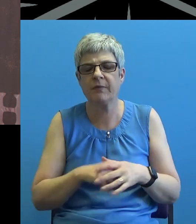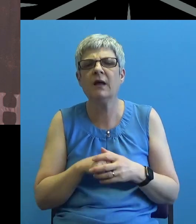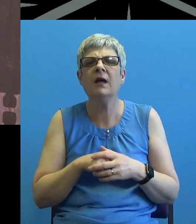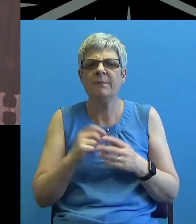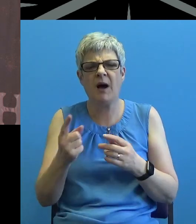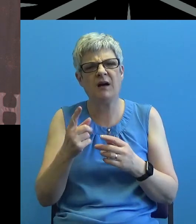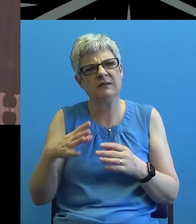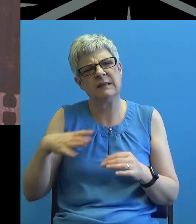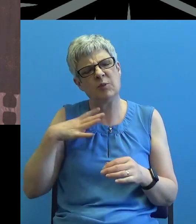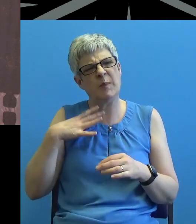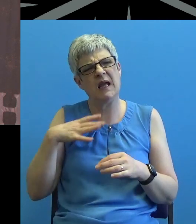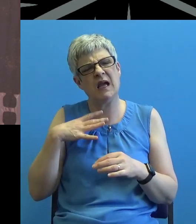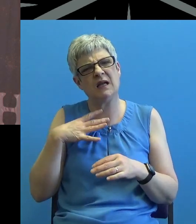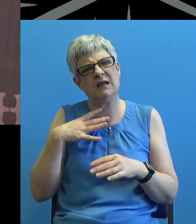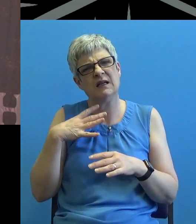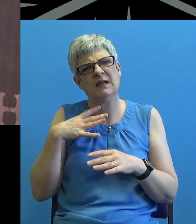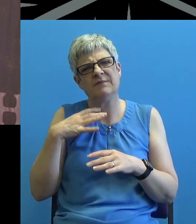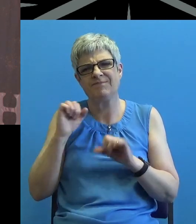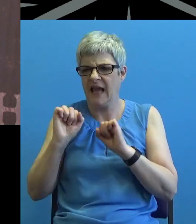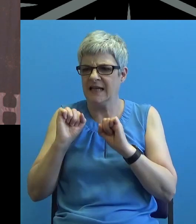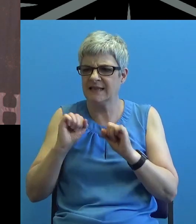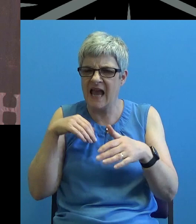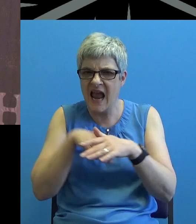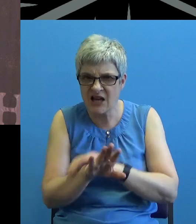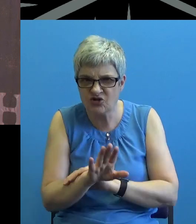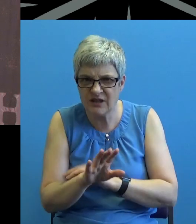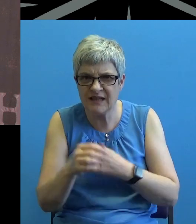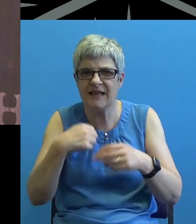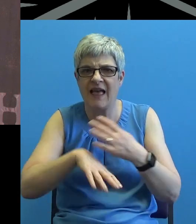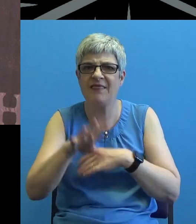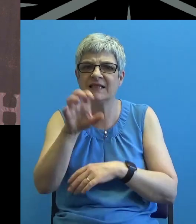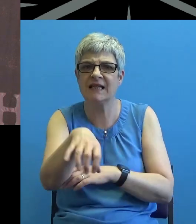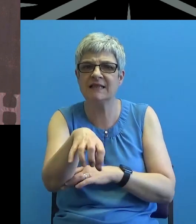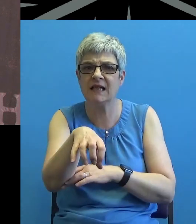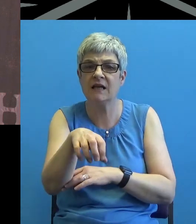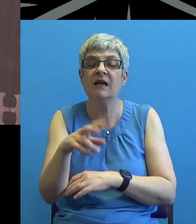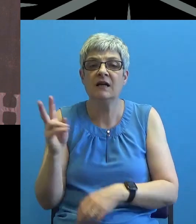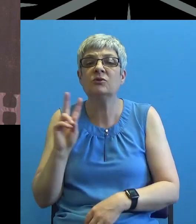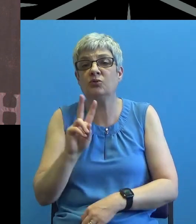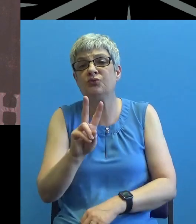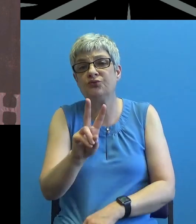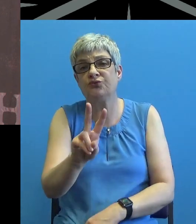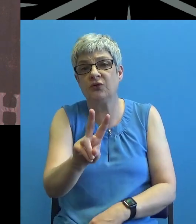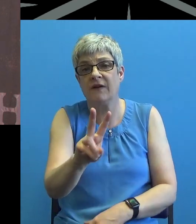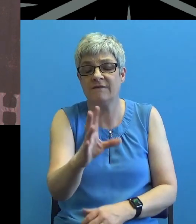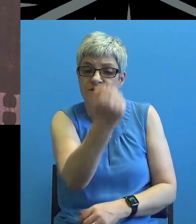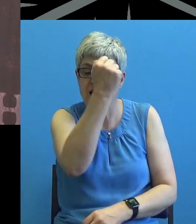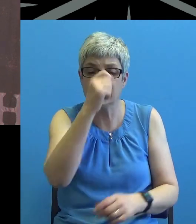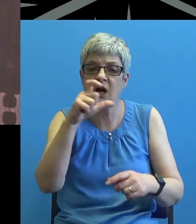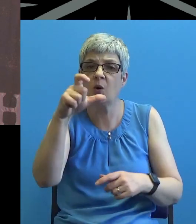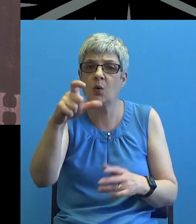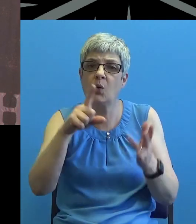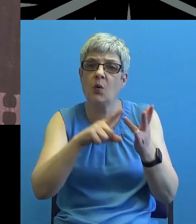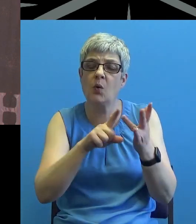But in order to prepare for his entry into that city, he gets his disciples to go and find him a colt.